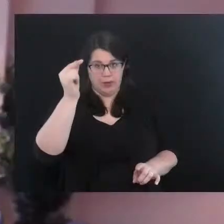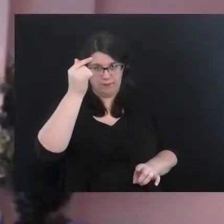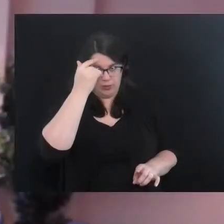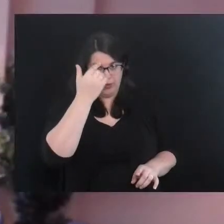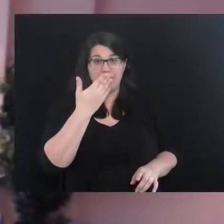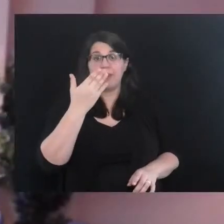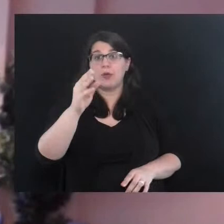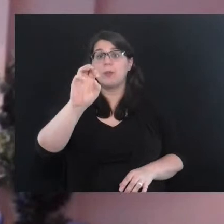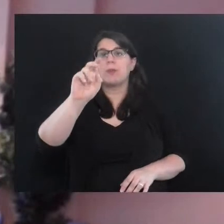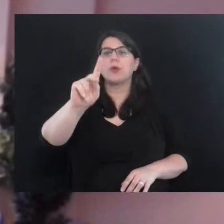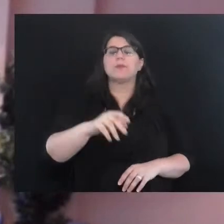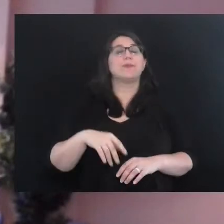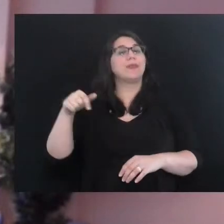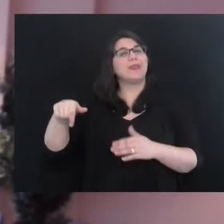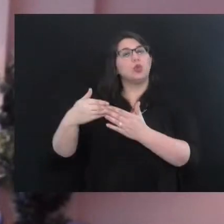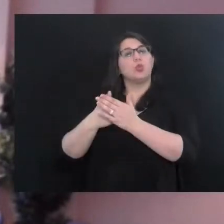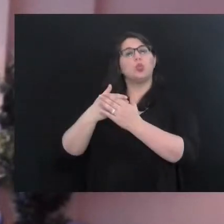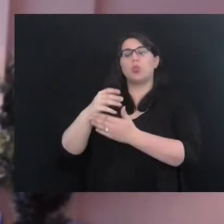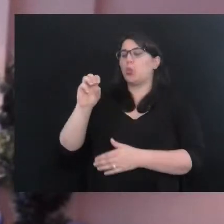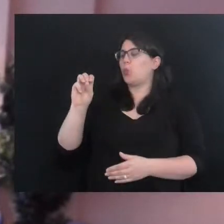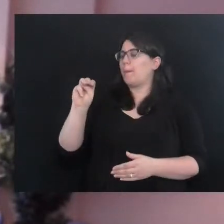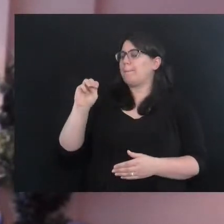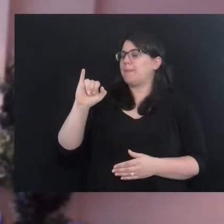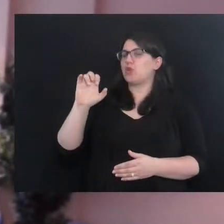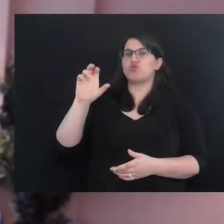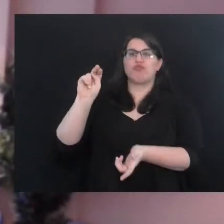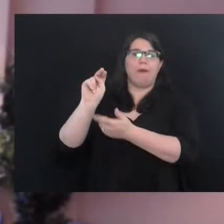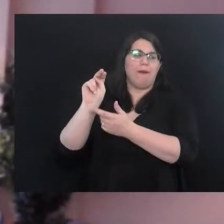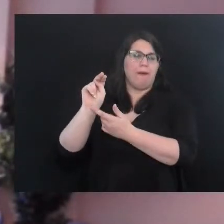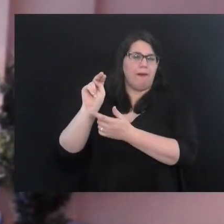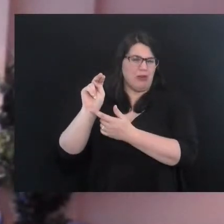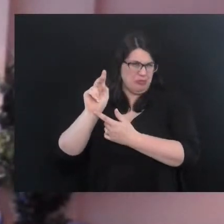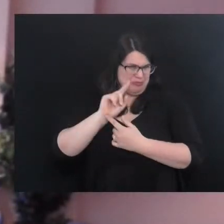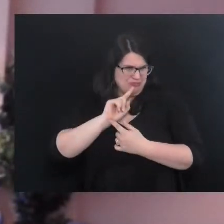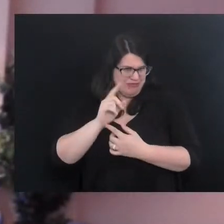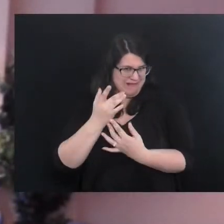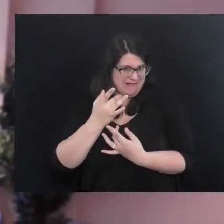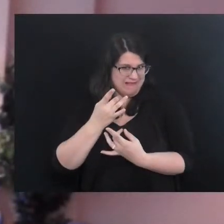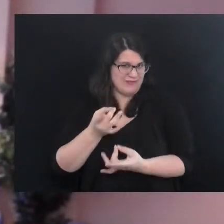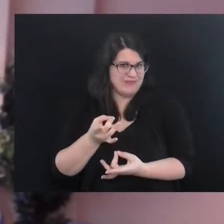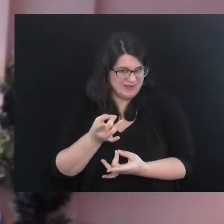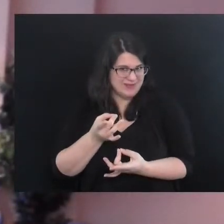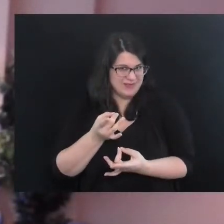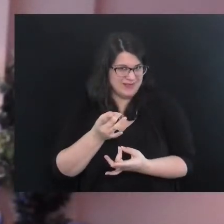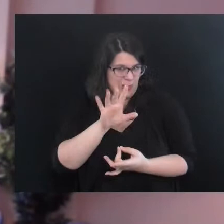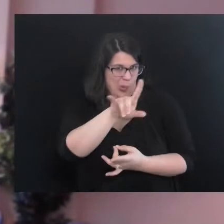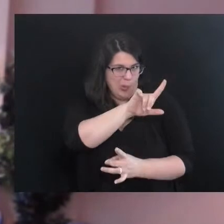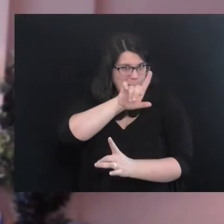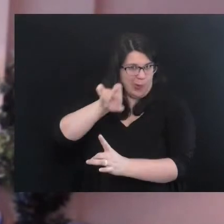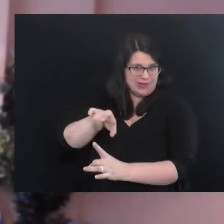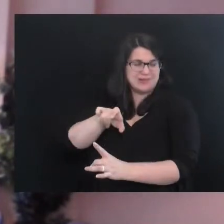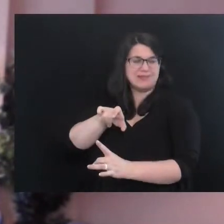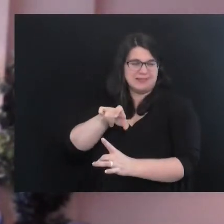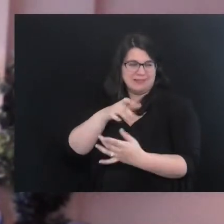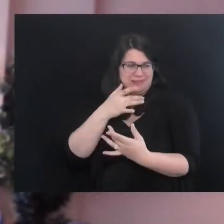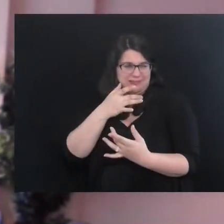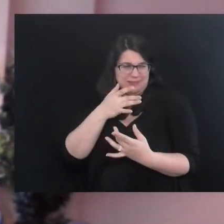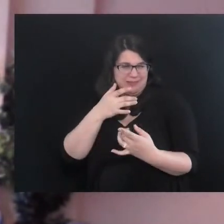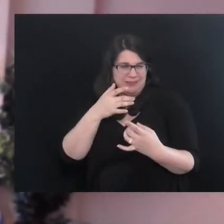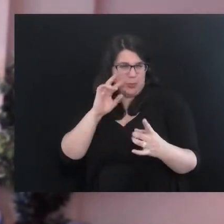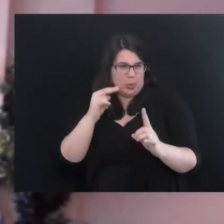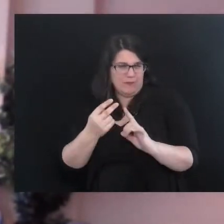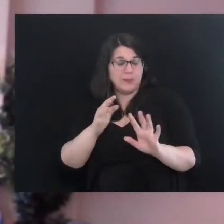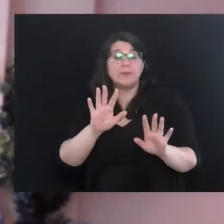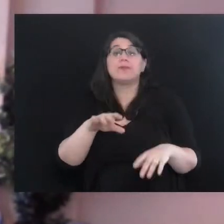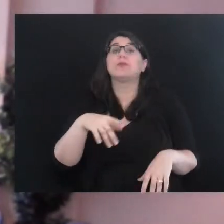the Omicron variant is actually very, very interesting from the point of view of your question. So that we know